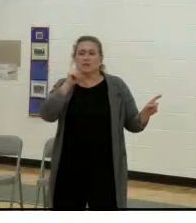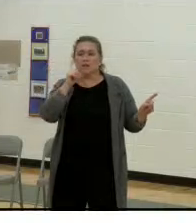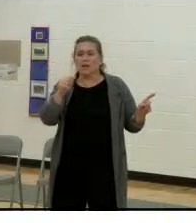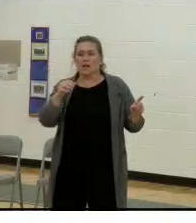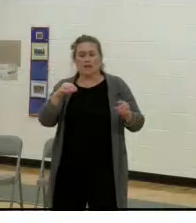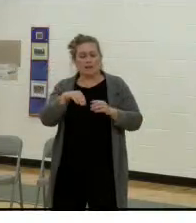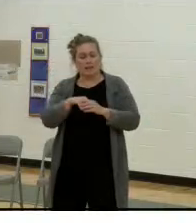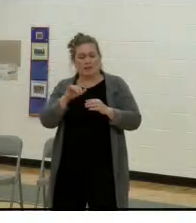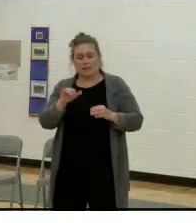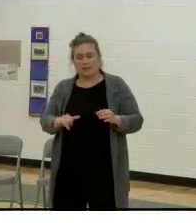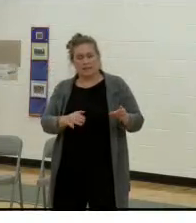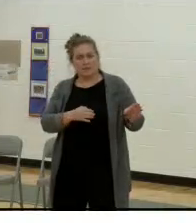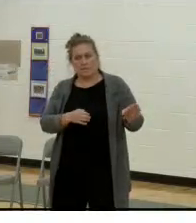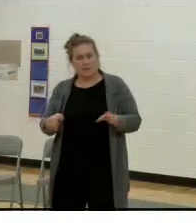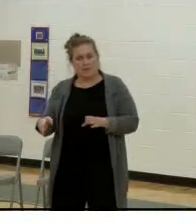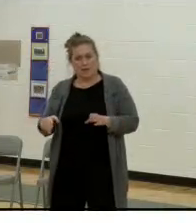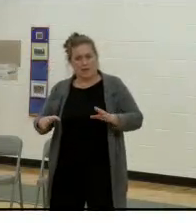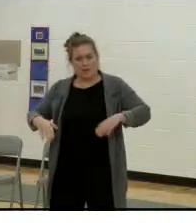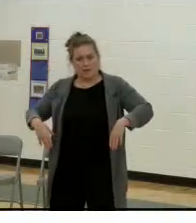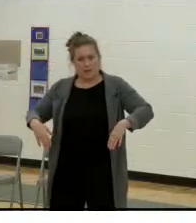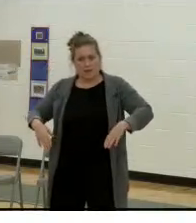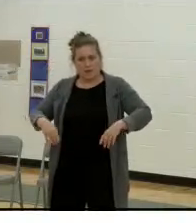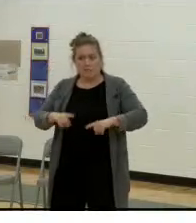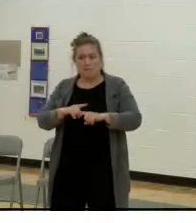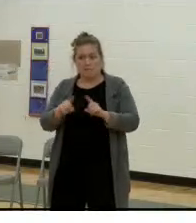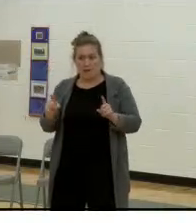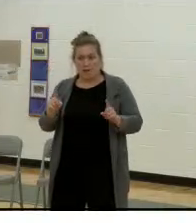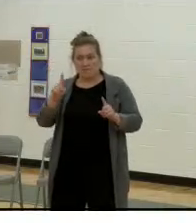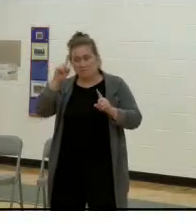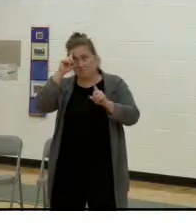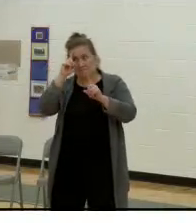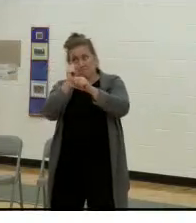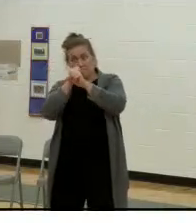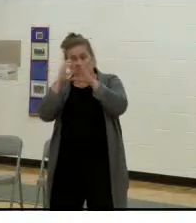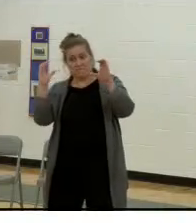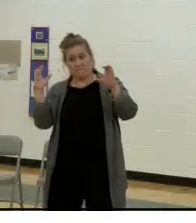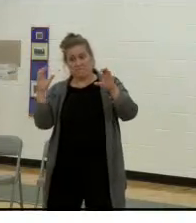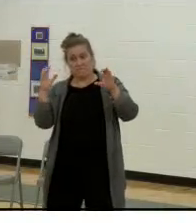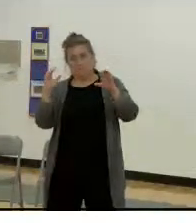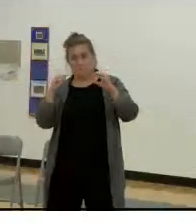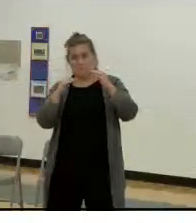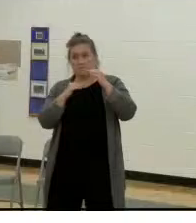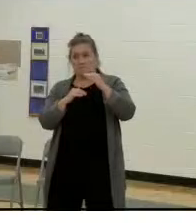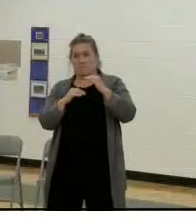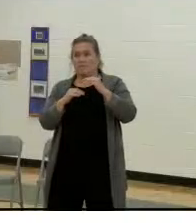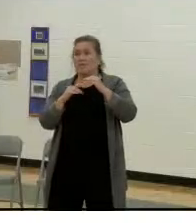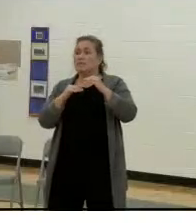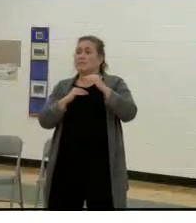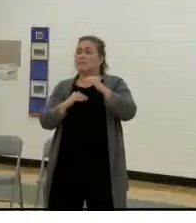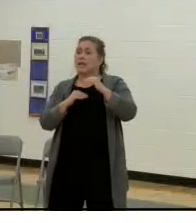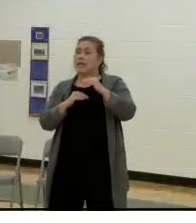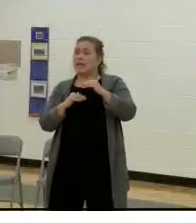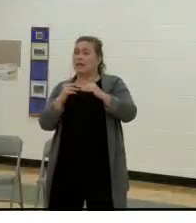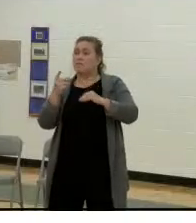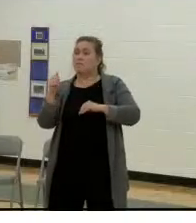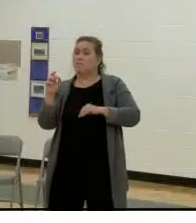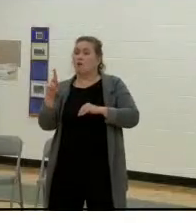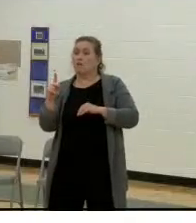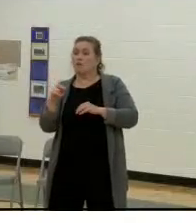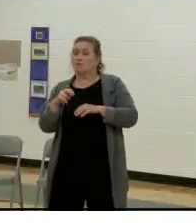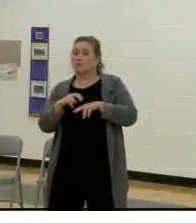design, is the skate park improvements and the construction of the pump